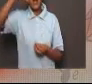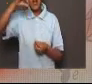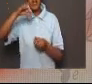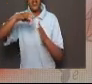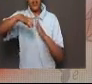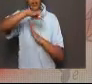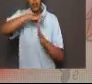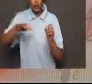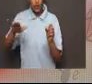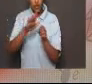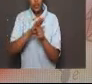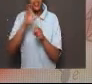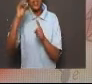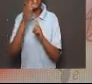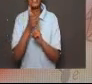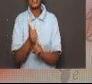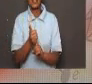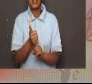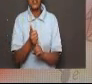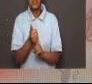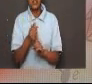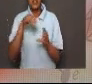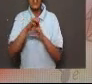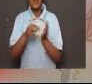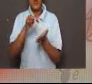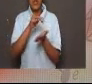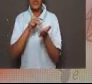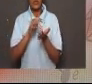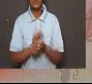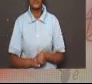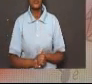electron charge density in a molecule.